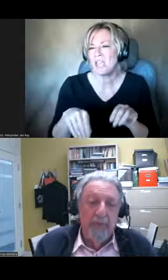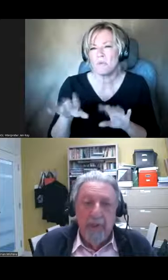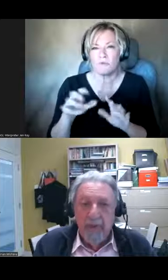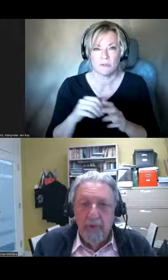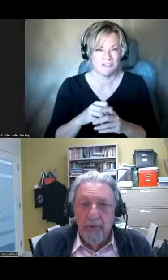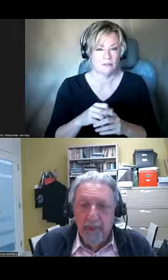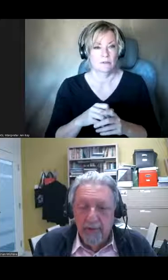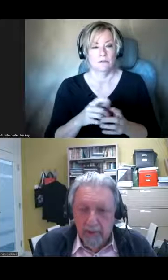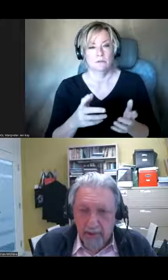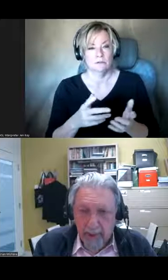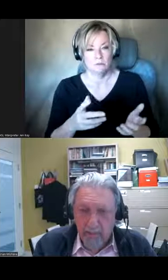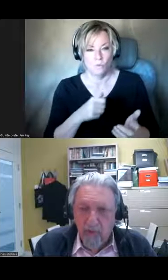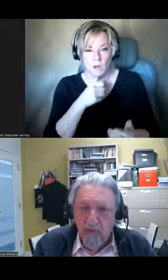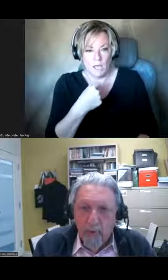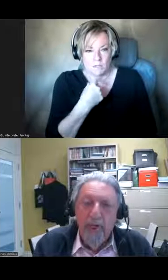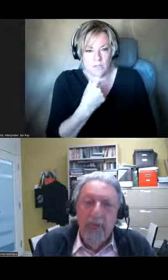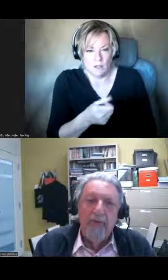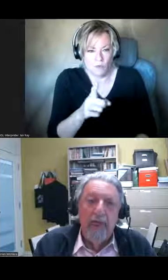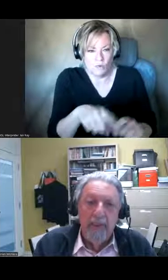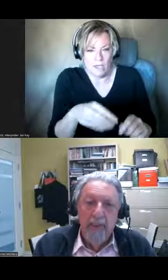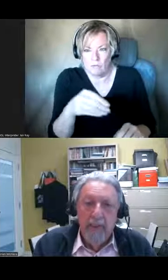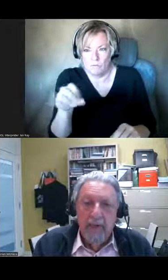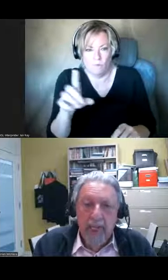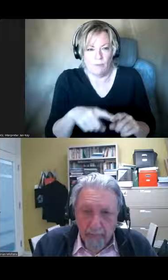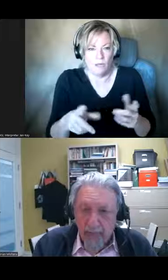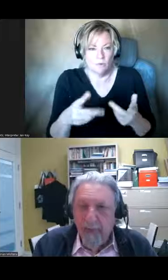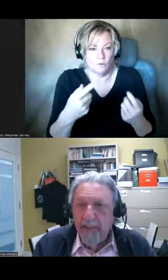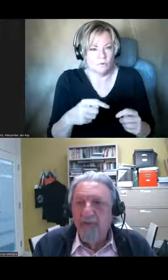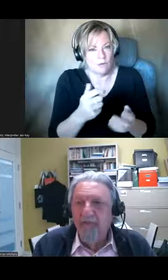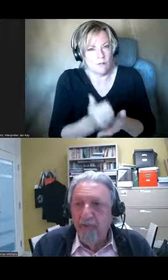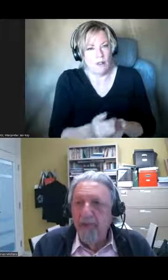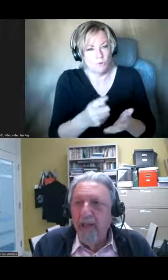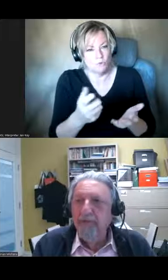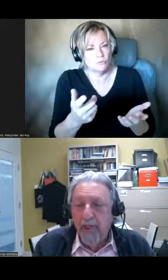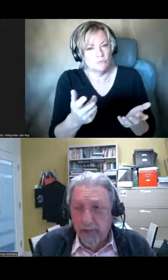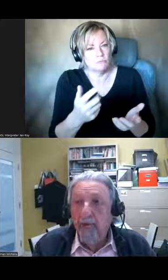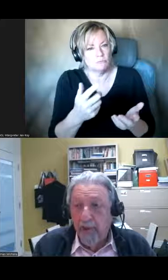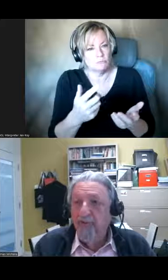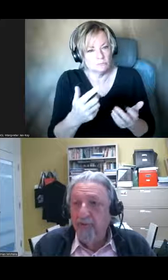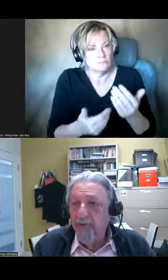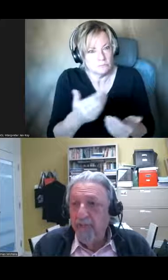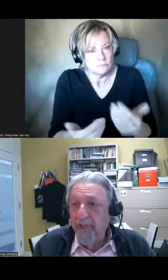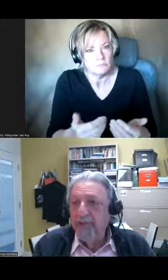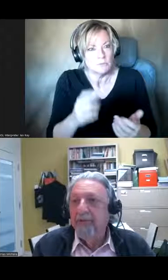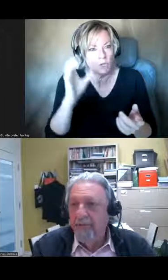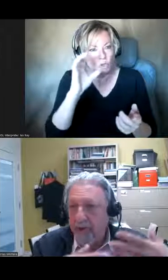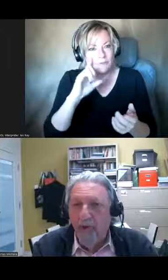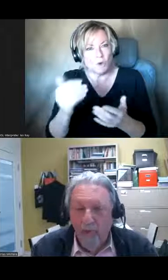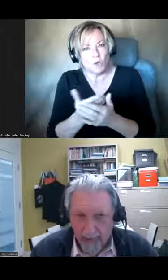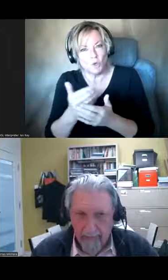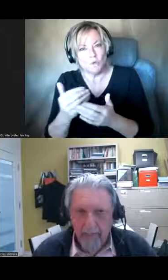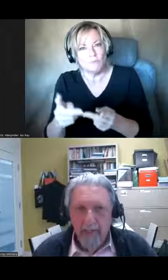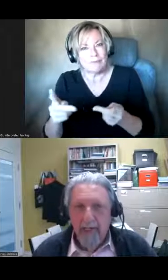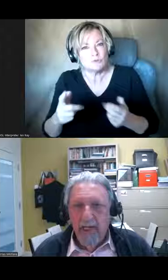Say, "Well, we're not telling you can't move, but we are trying to help you make some first steps, like looking for a new place." And then we